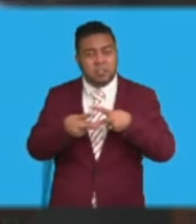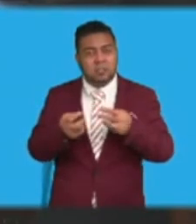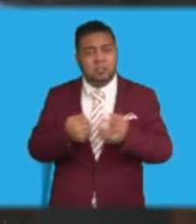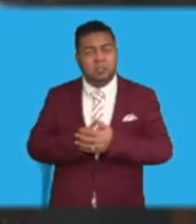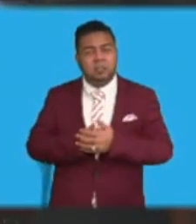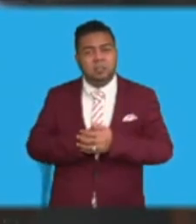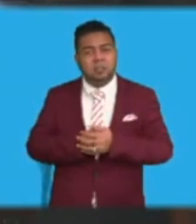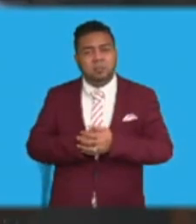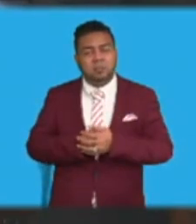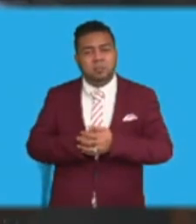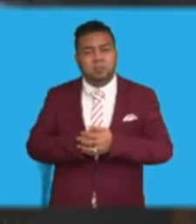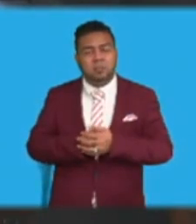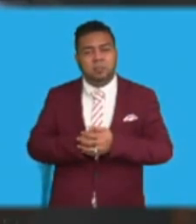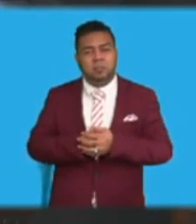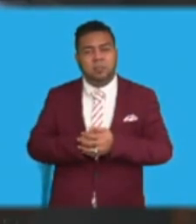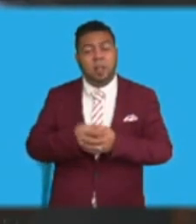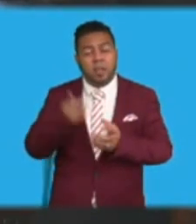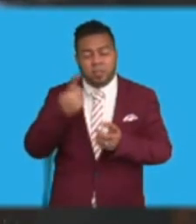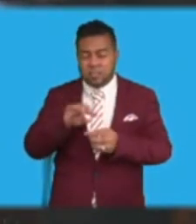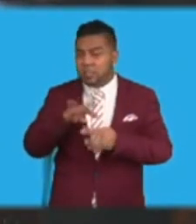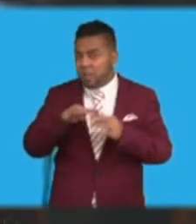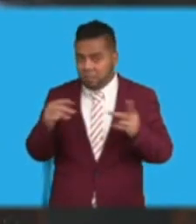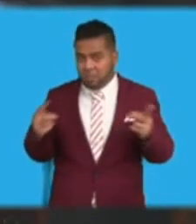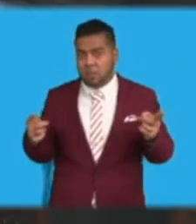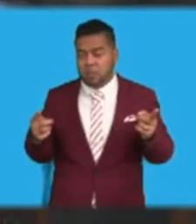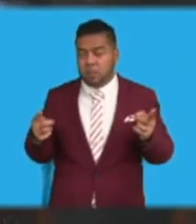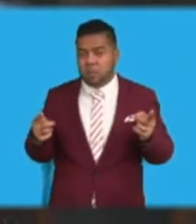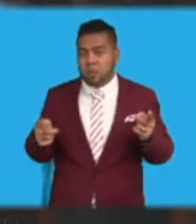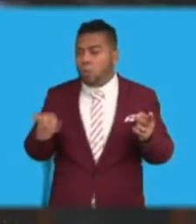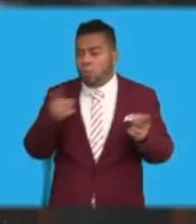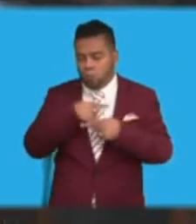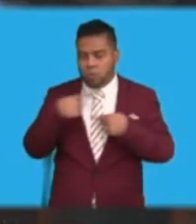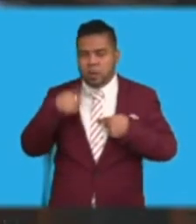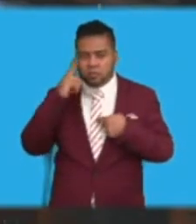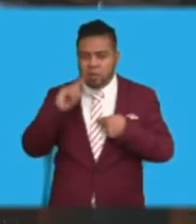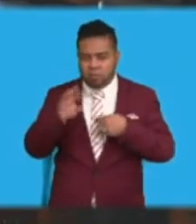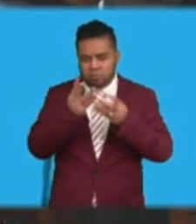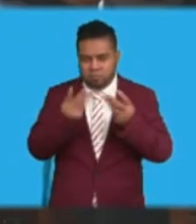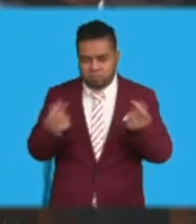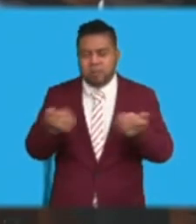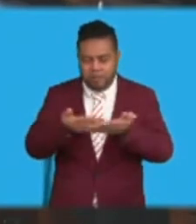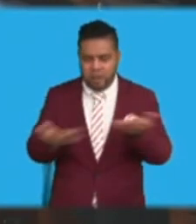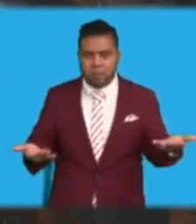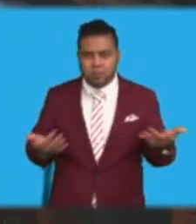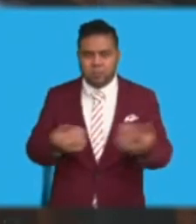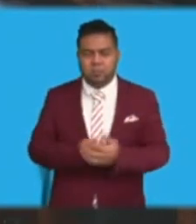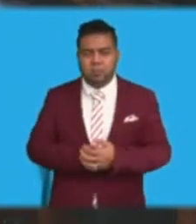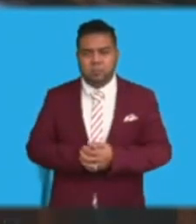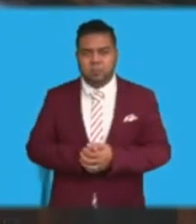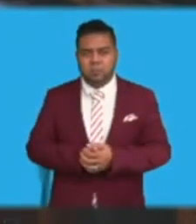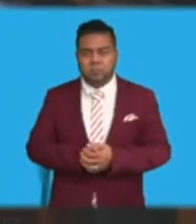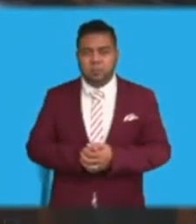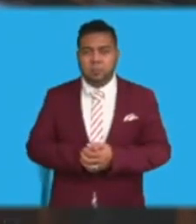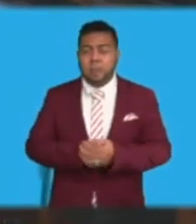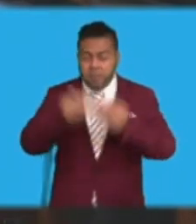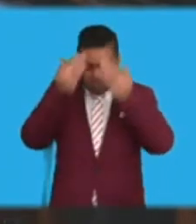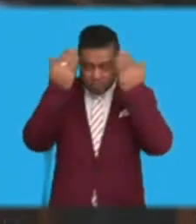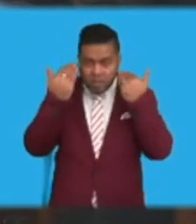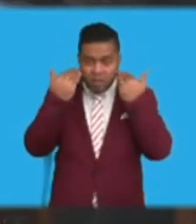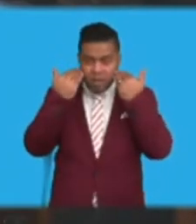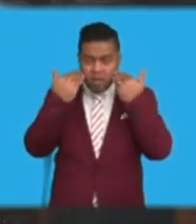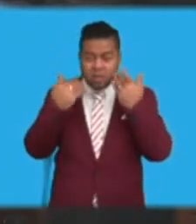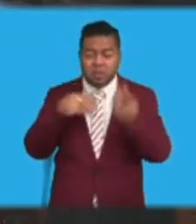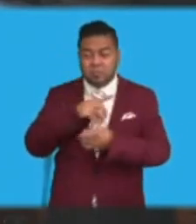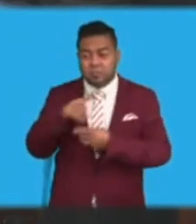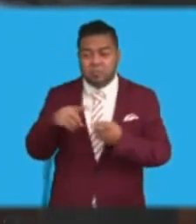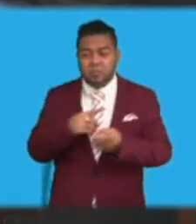with floodgates, Madam Speaker, and this is something that we are addressing now. Madam Speaker, storms can